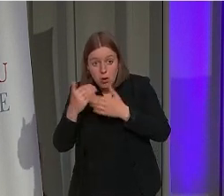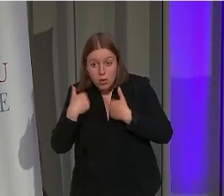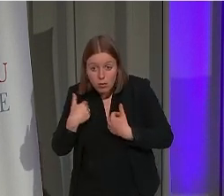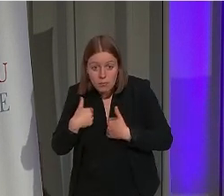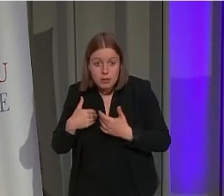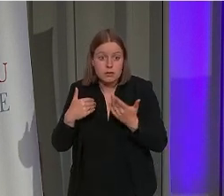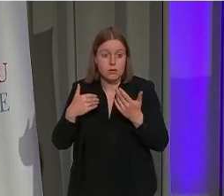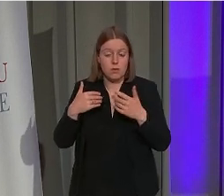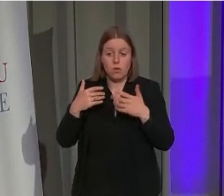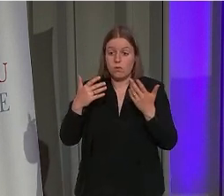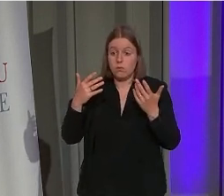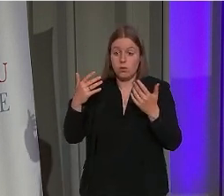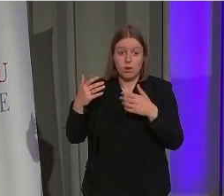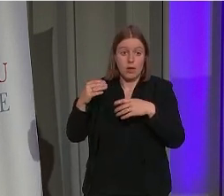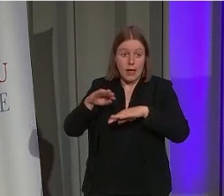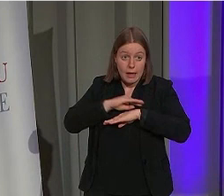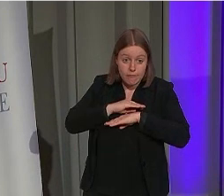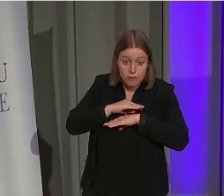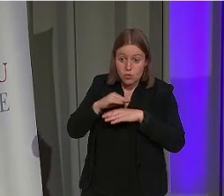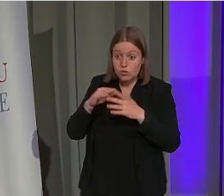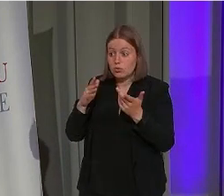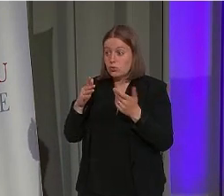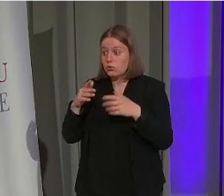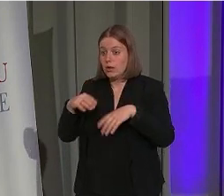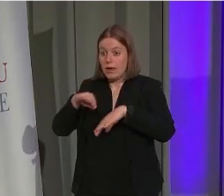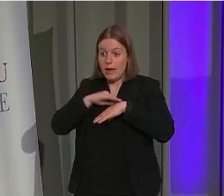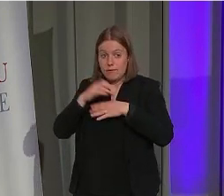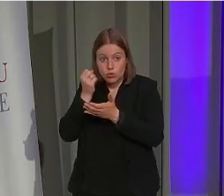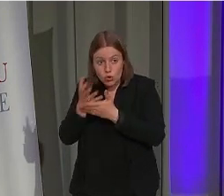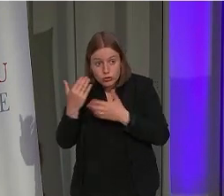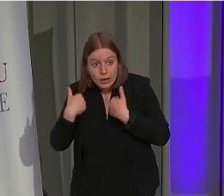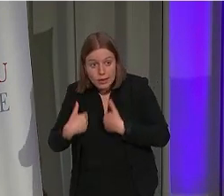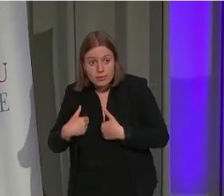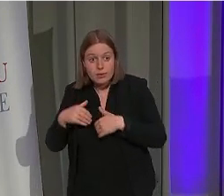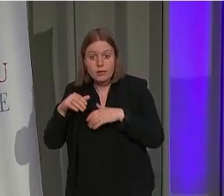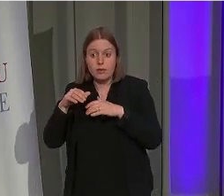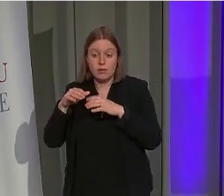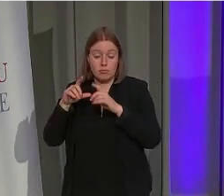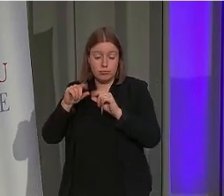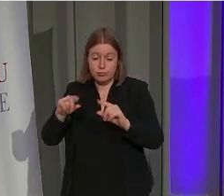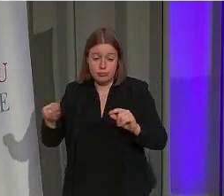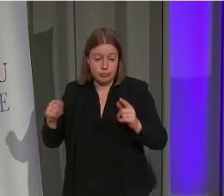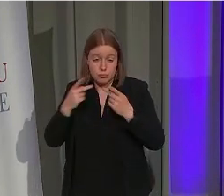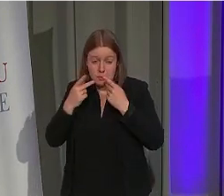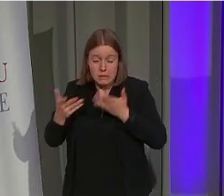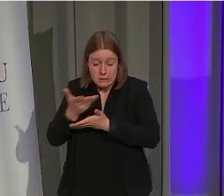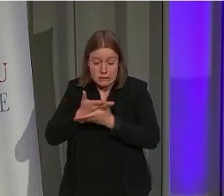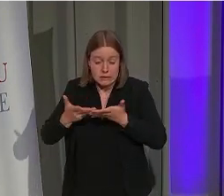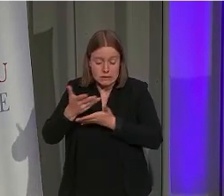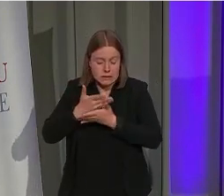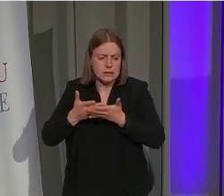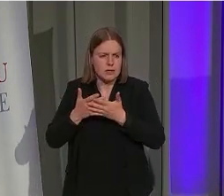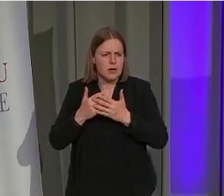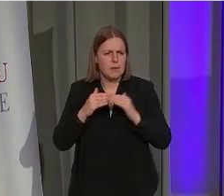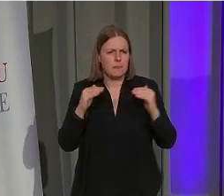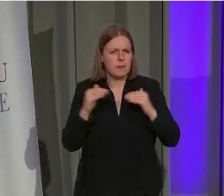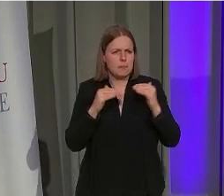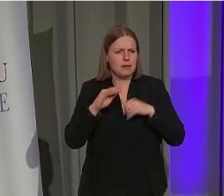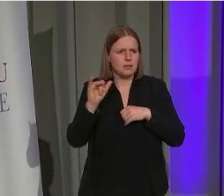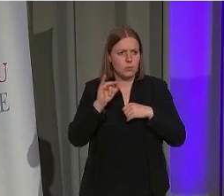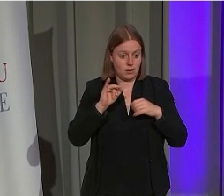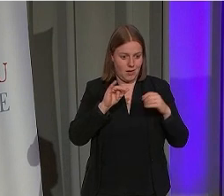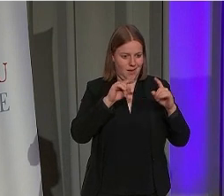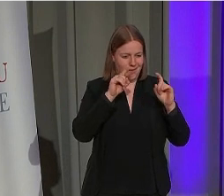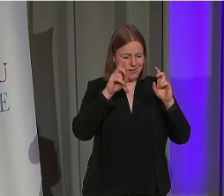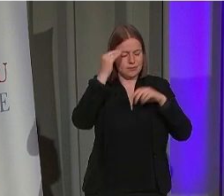owners, also people from urban planning. The basis there